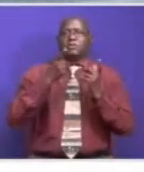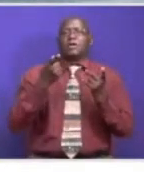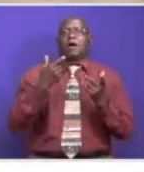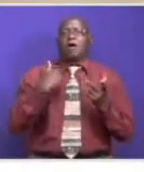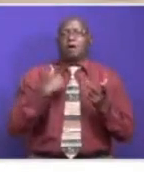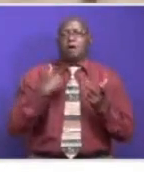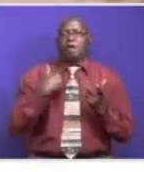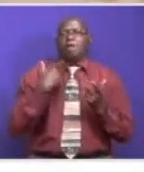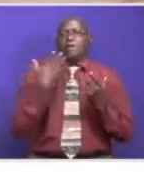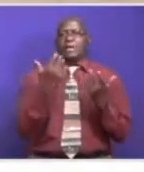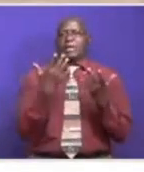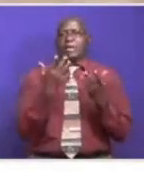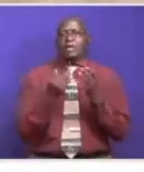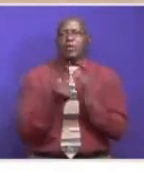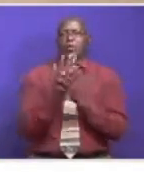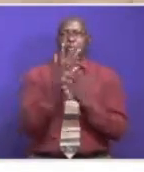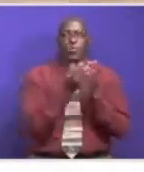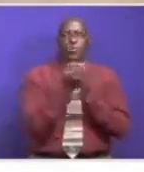vegetation regeneration.